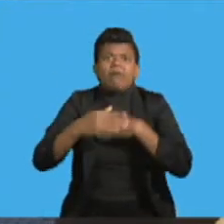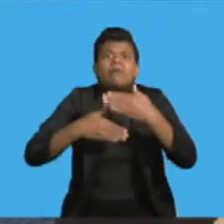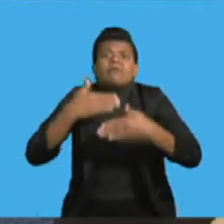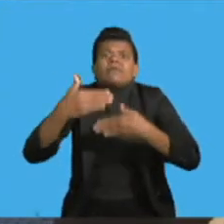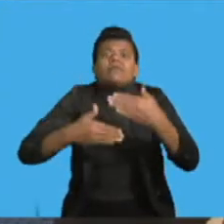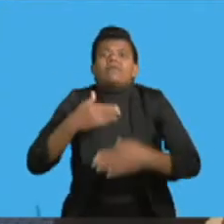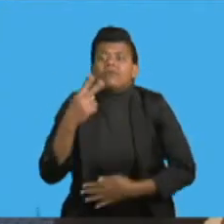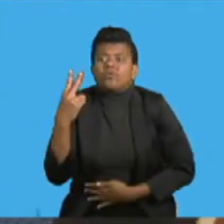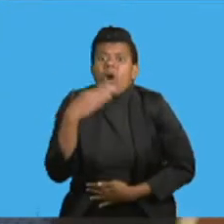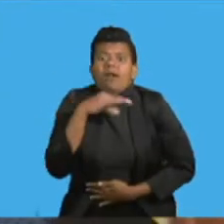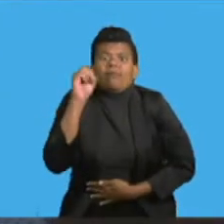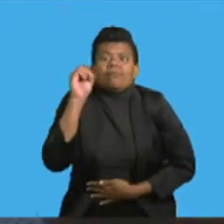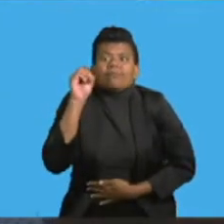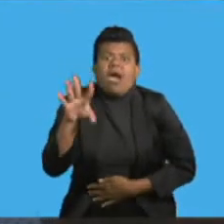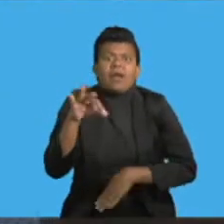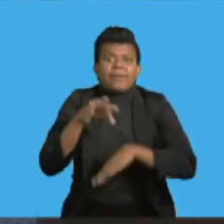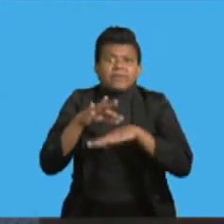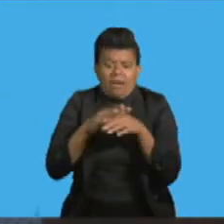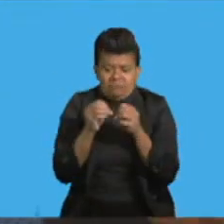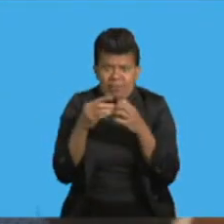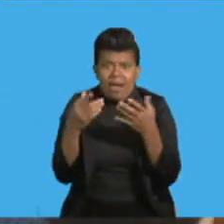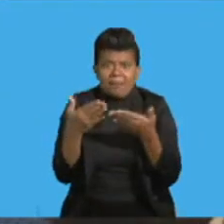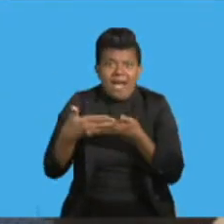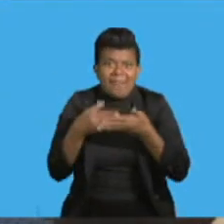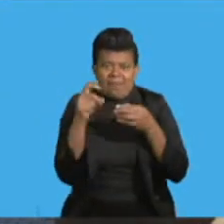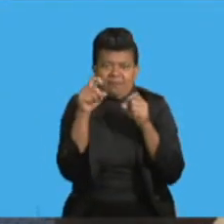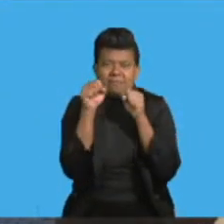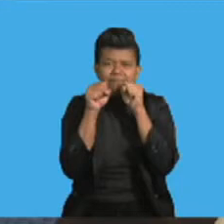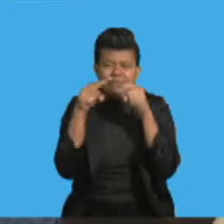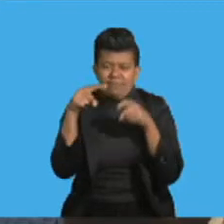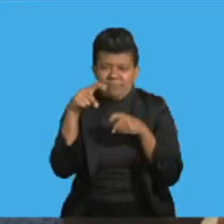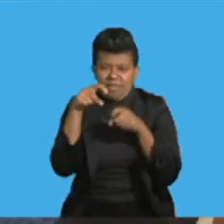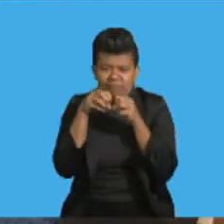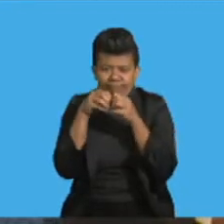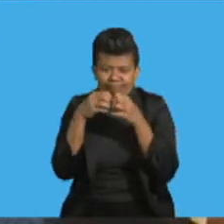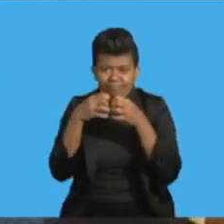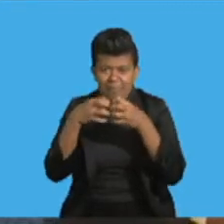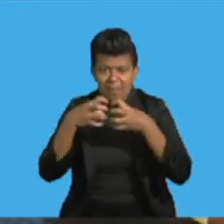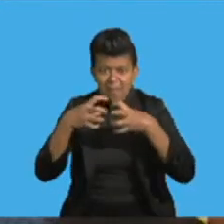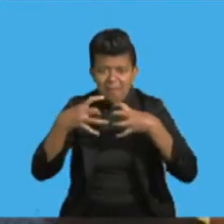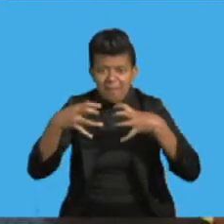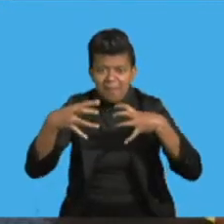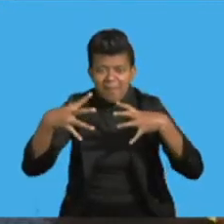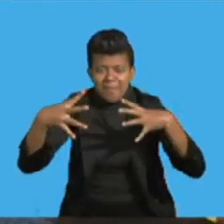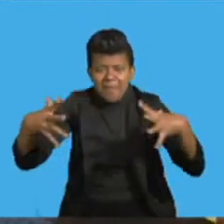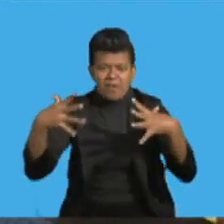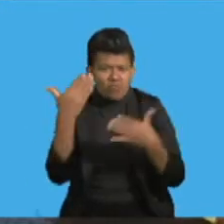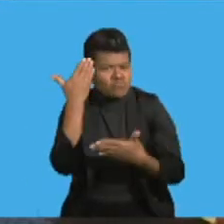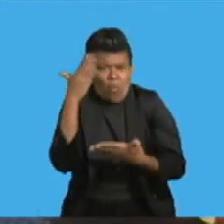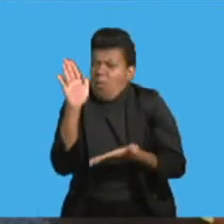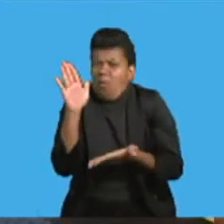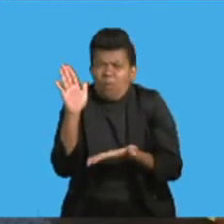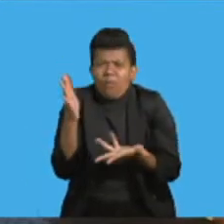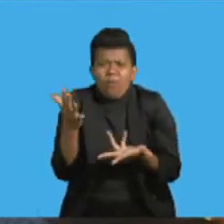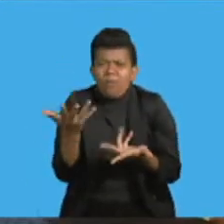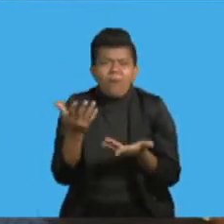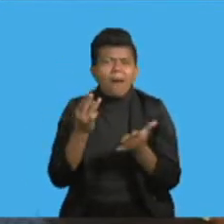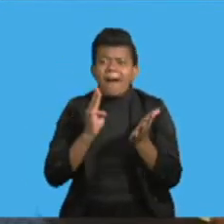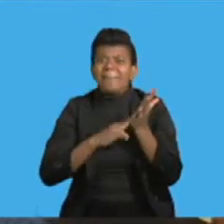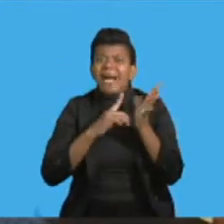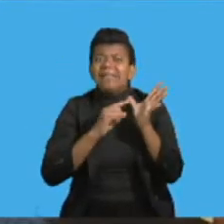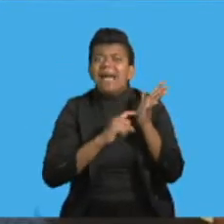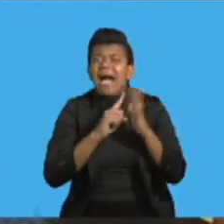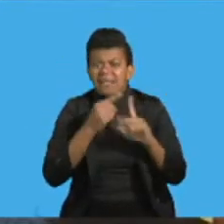deaths. I'm not sure whether the numbers kept on rising or not. Also in the Philippines, in Manila, on June the 9th, there